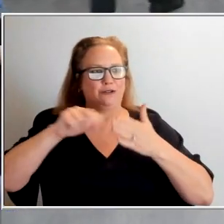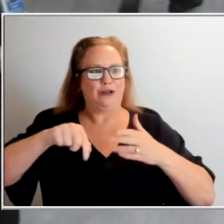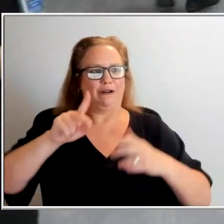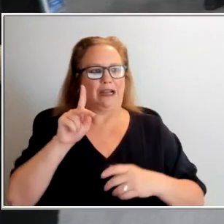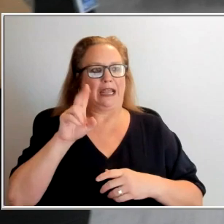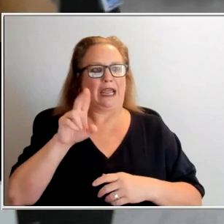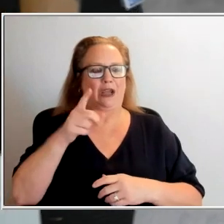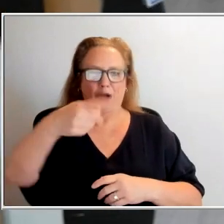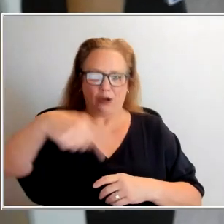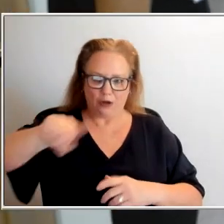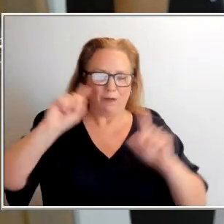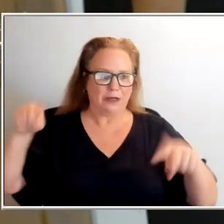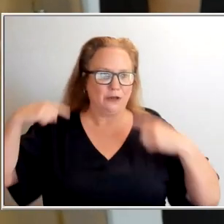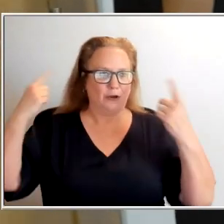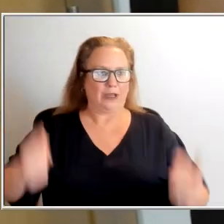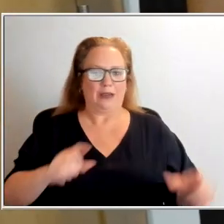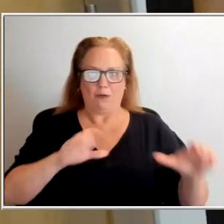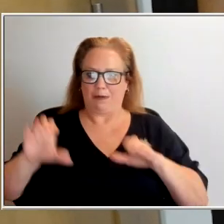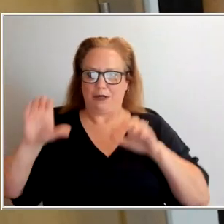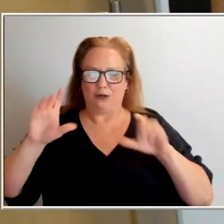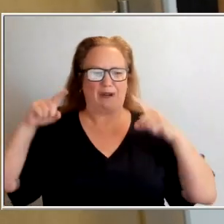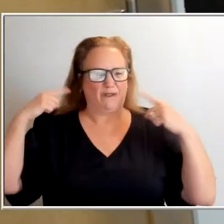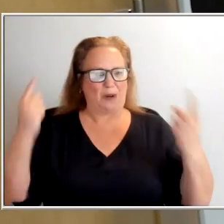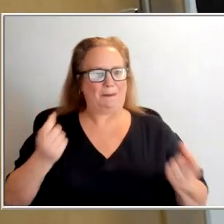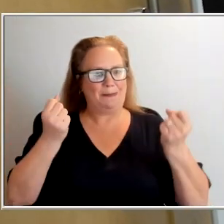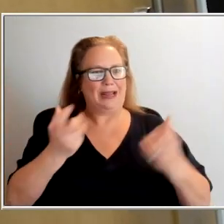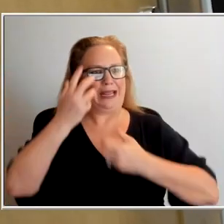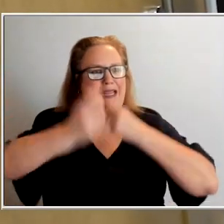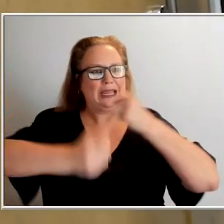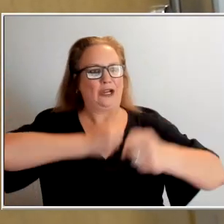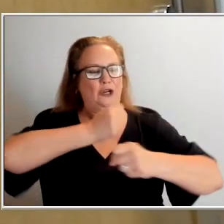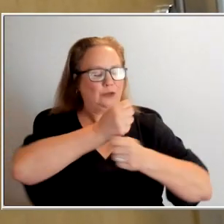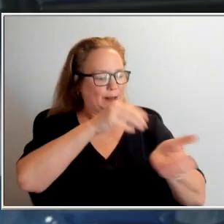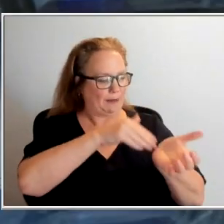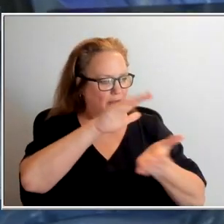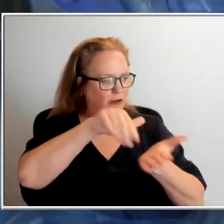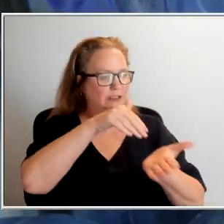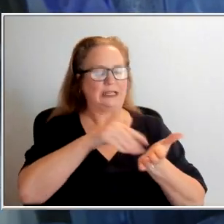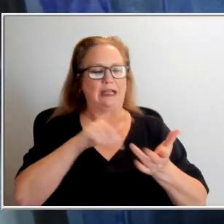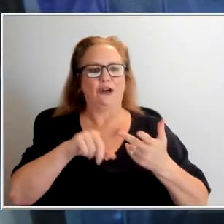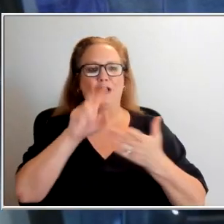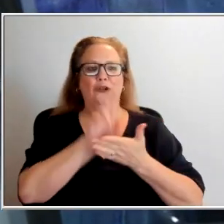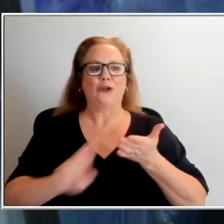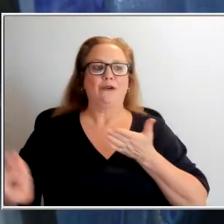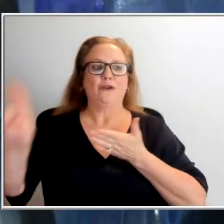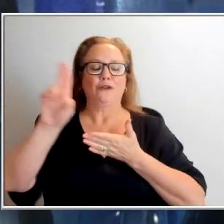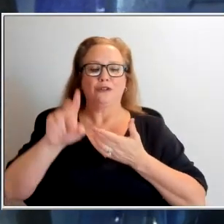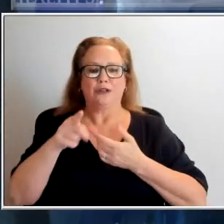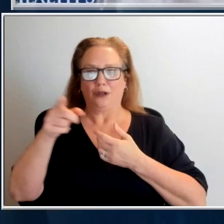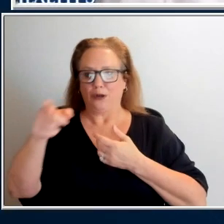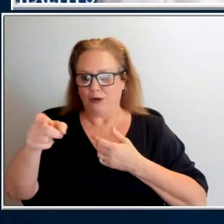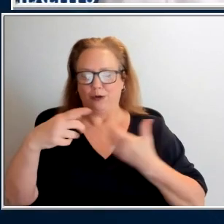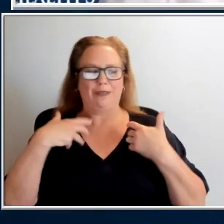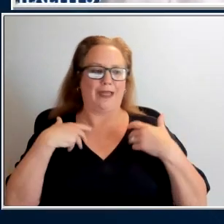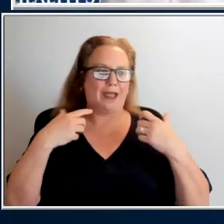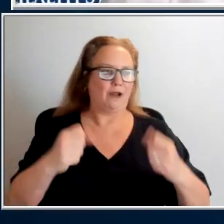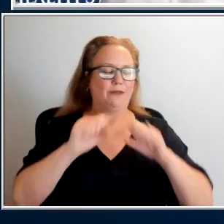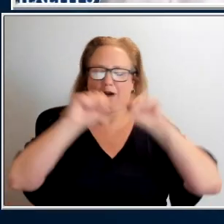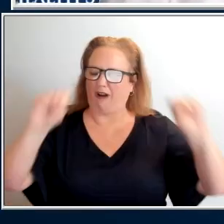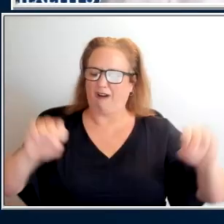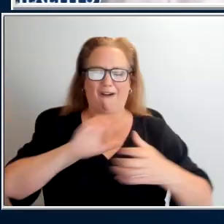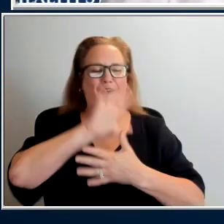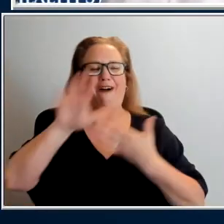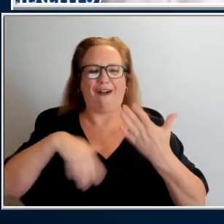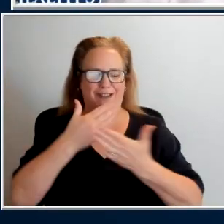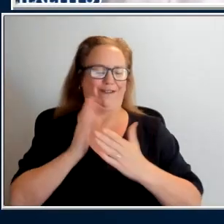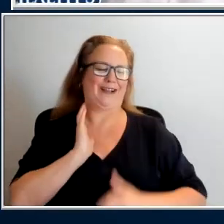been doing it. We've been doing that for years between the medical center, the university, you, the health, all of us together.